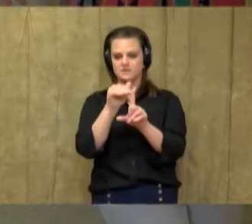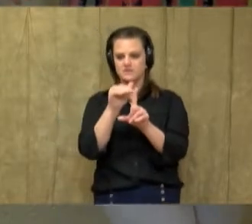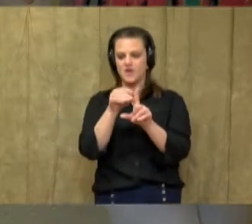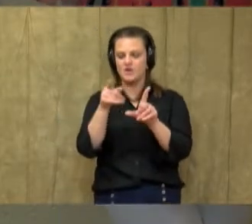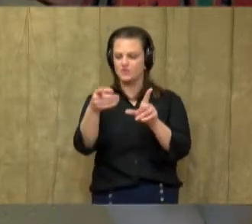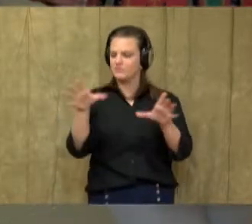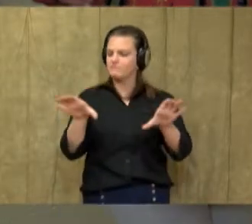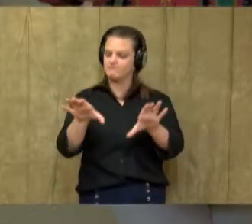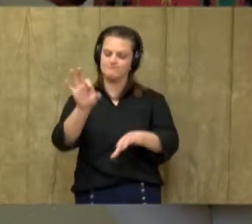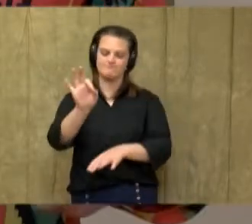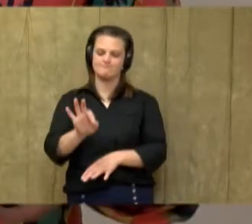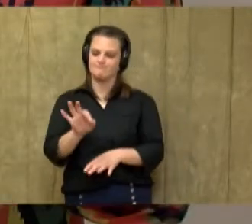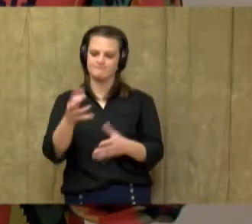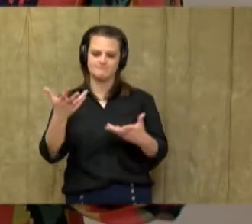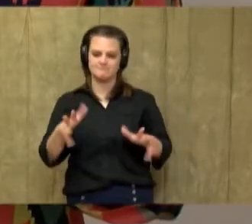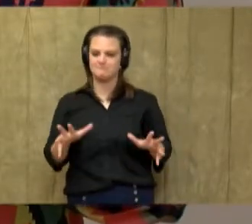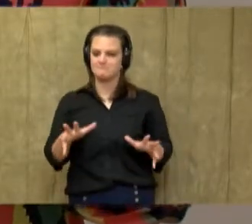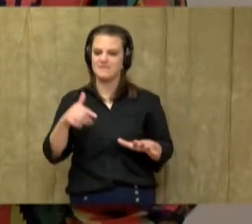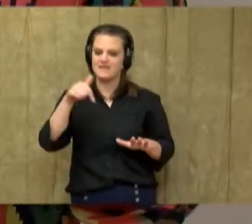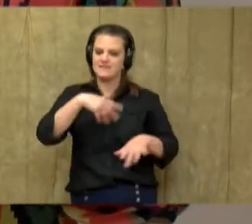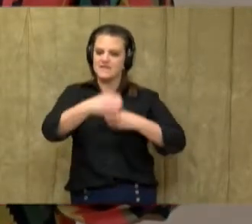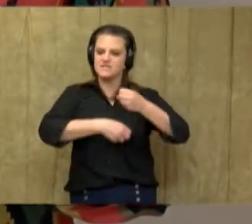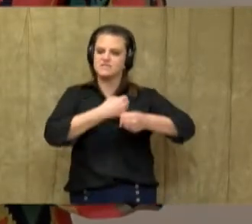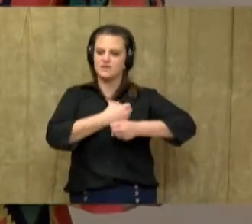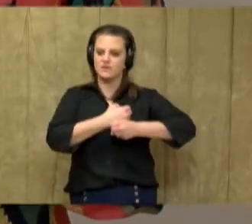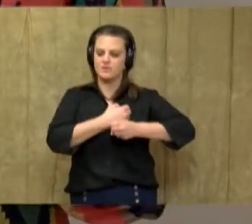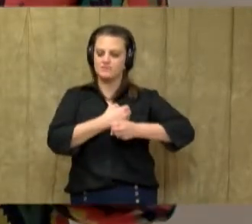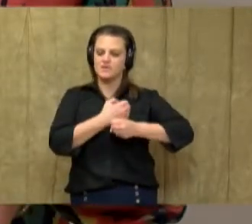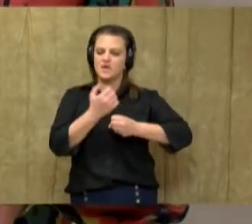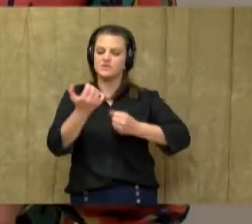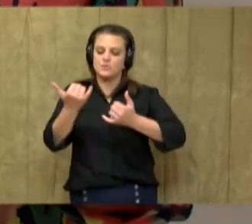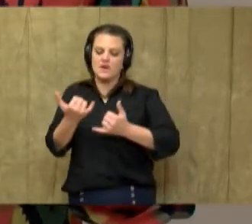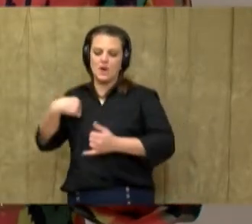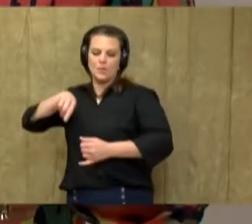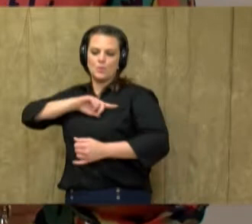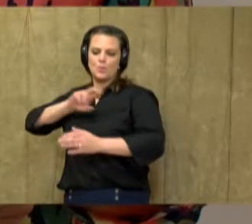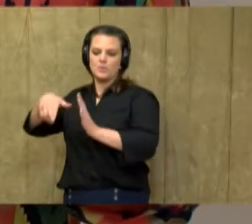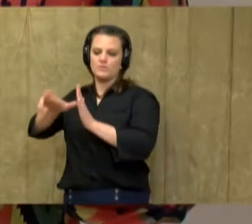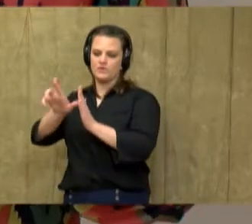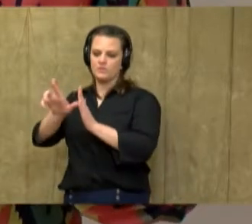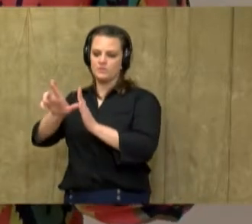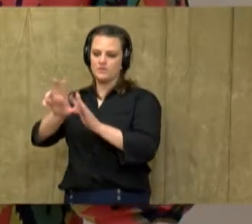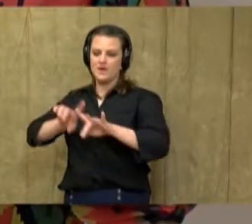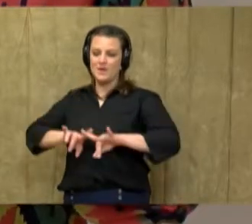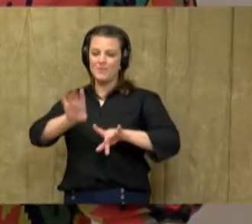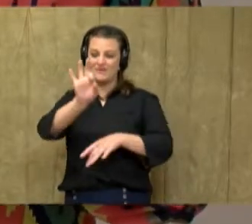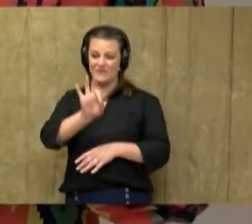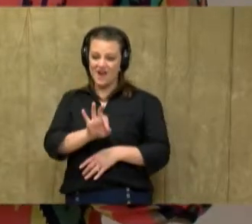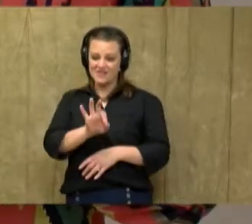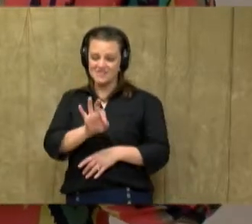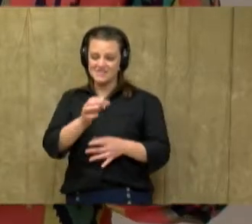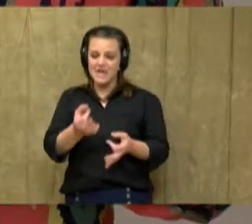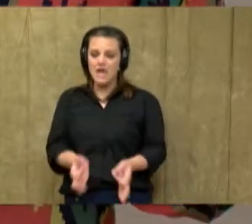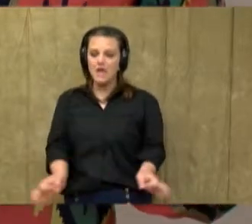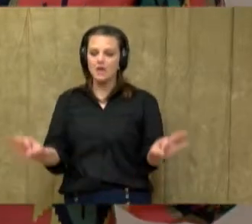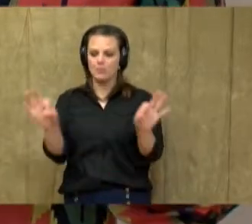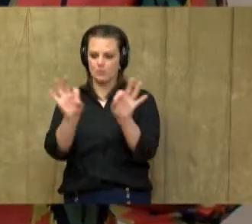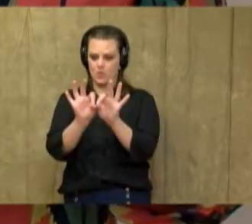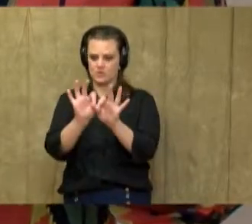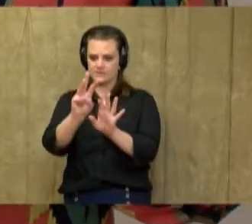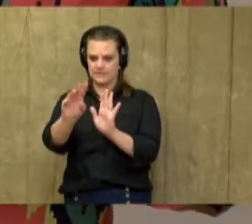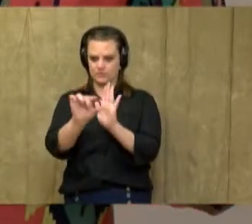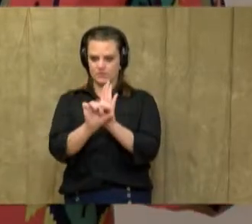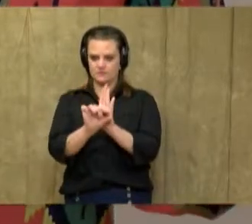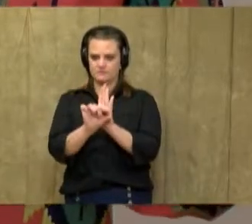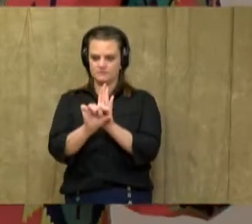done fractions this school year, and so this is a really great way to review. But fractions are so important in sixth